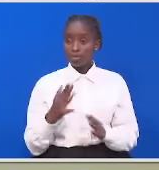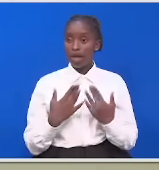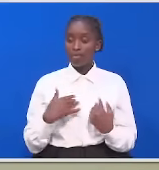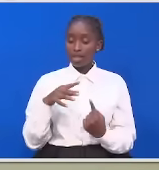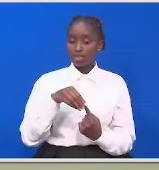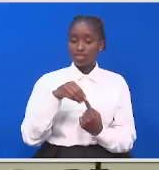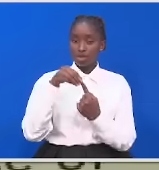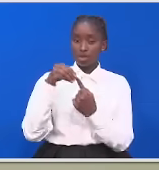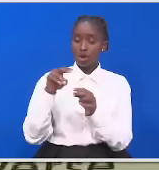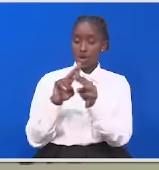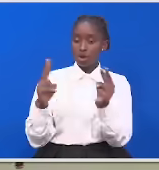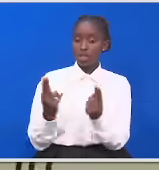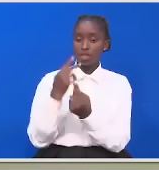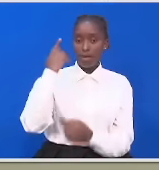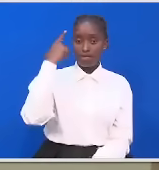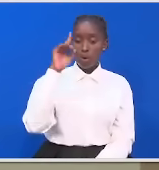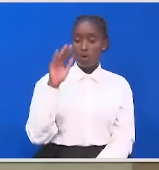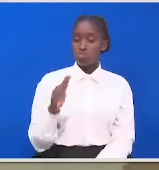specialized unit for